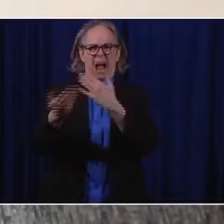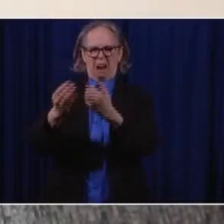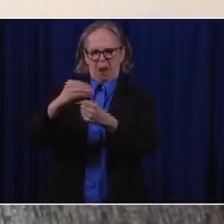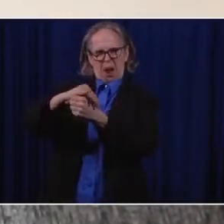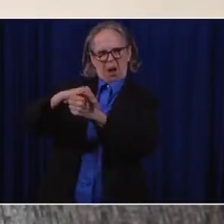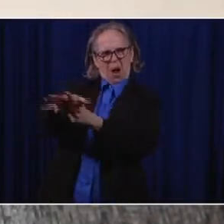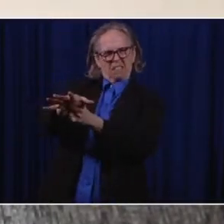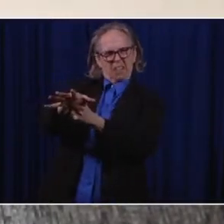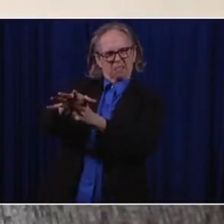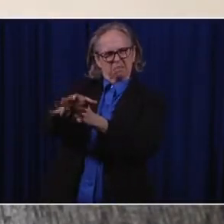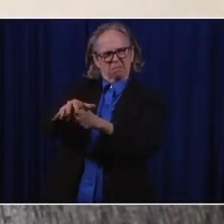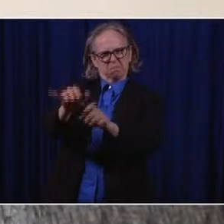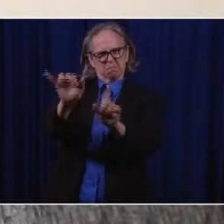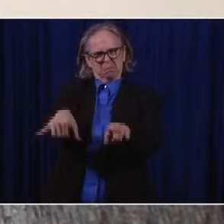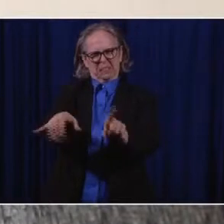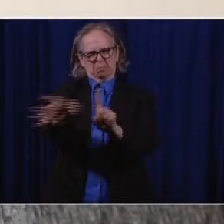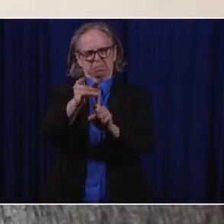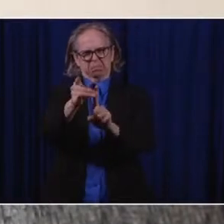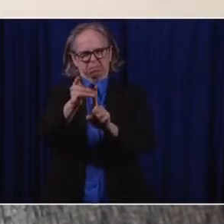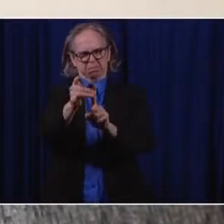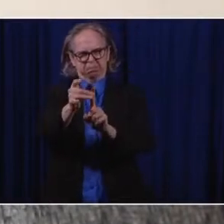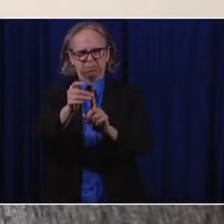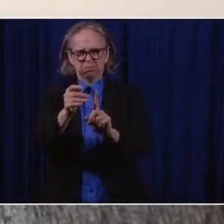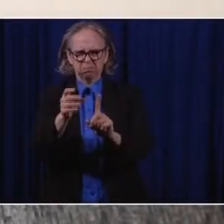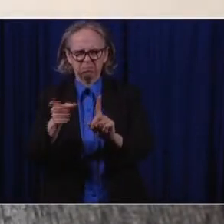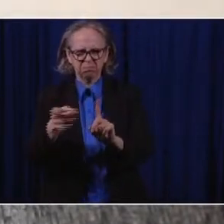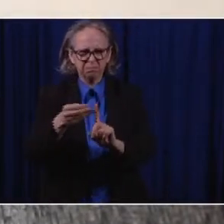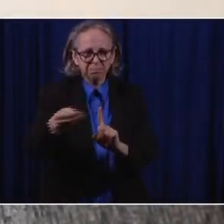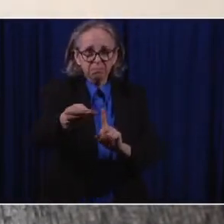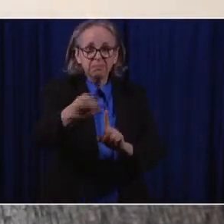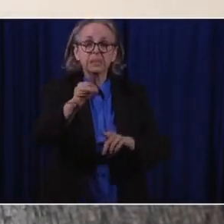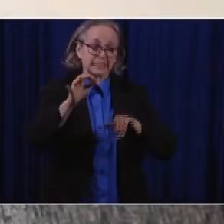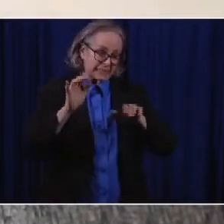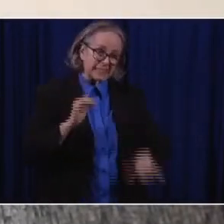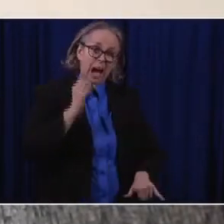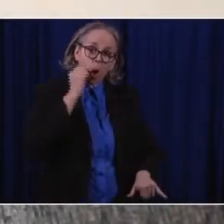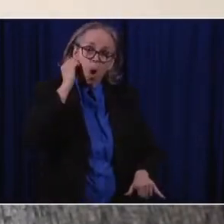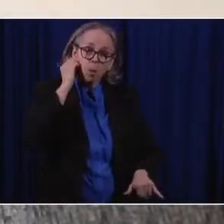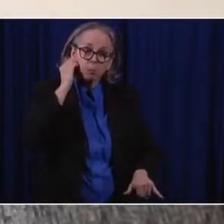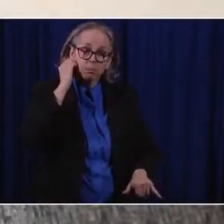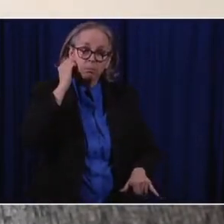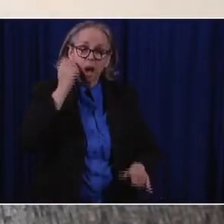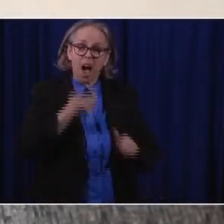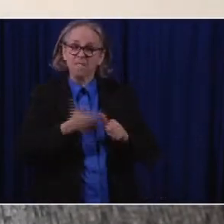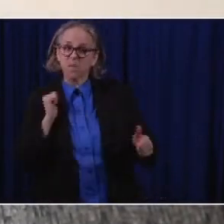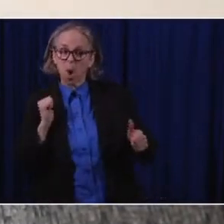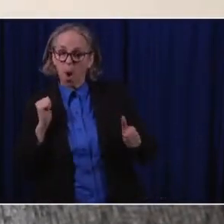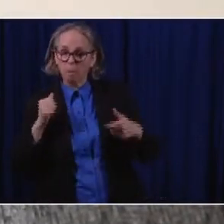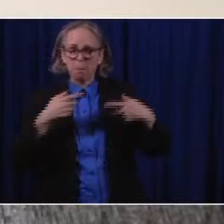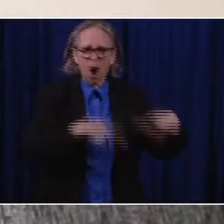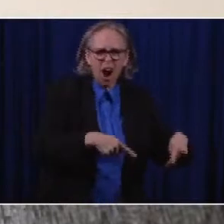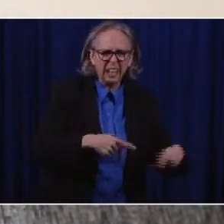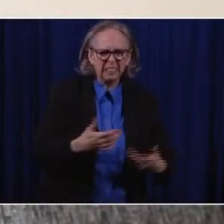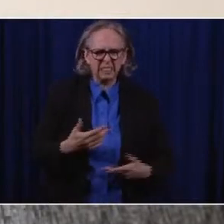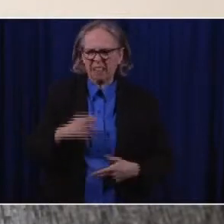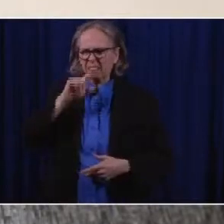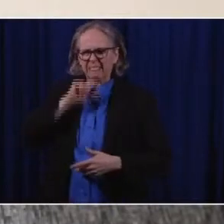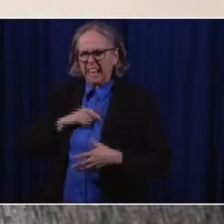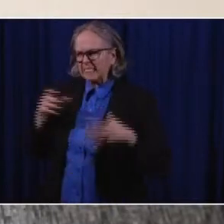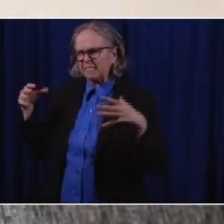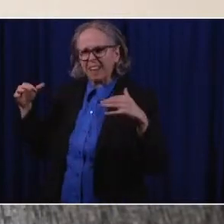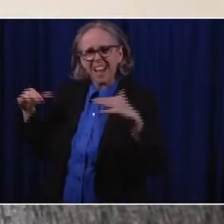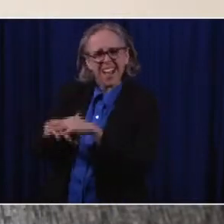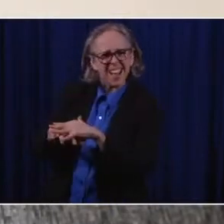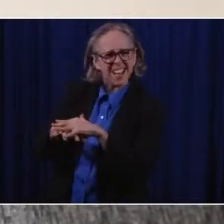person could stay home this holiday and not go to a party and not go to the Friendsgiving, to not get